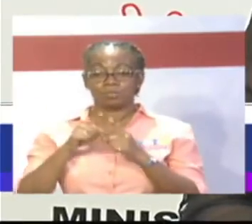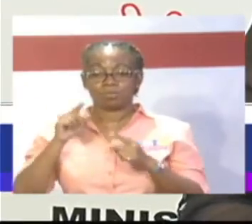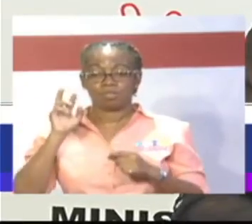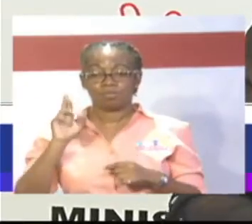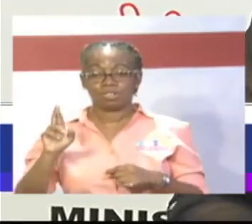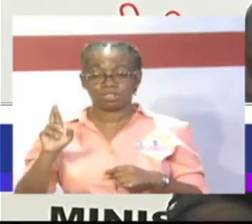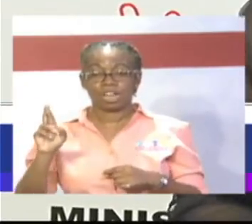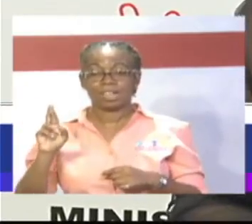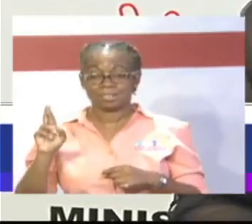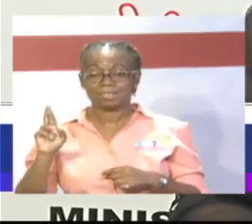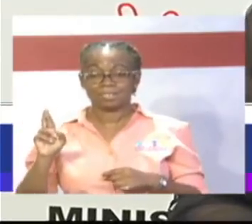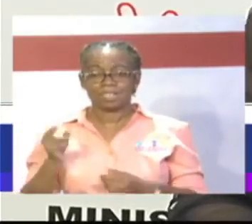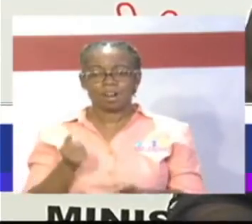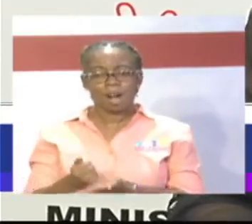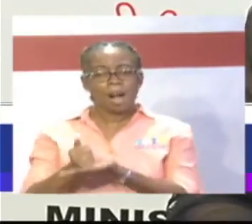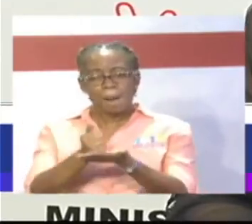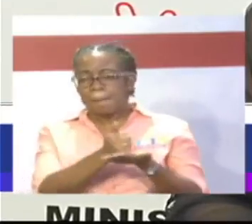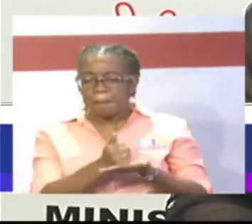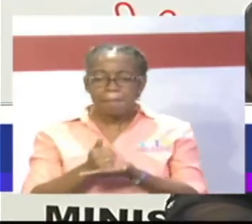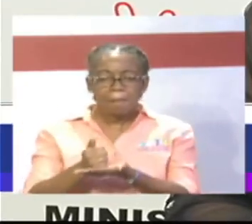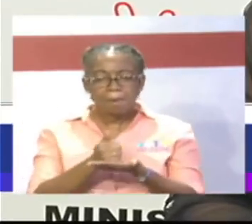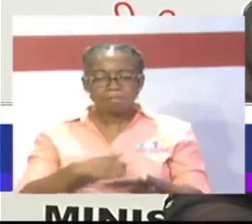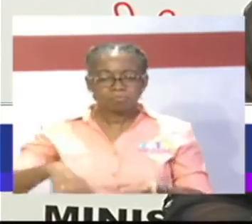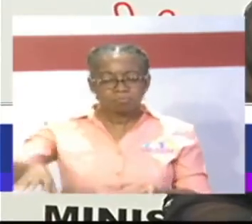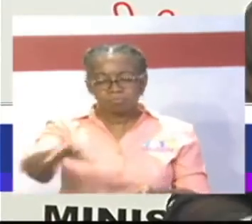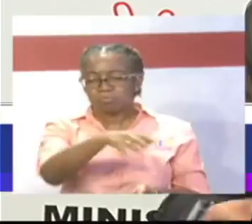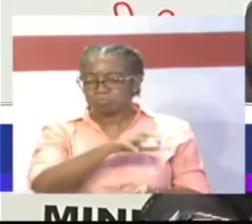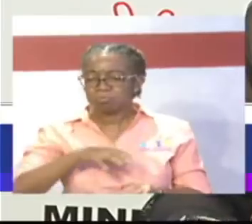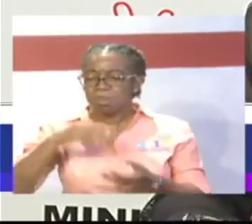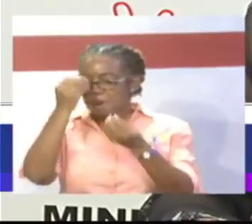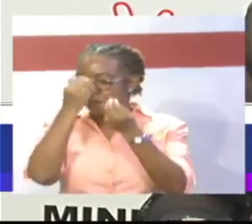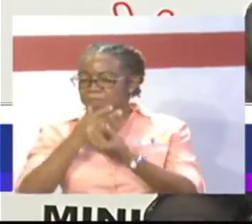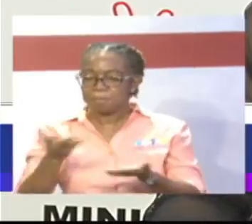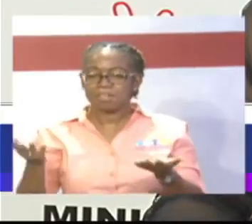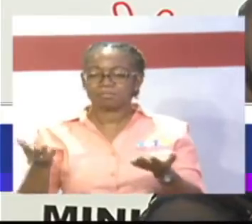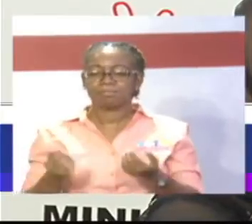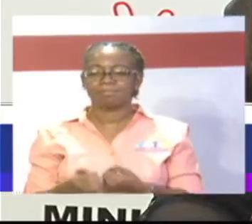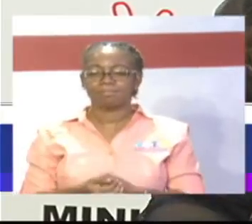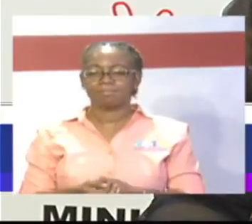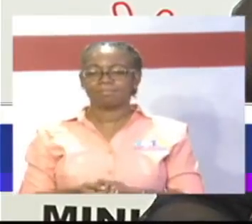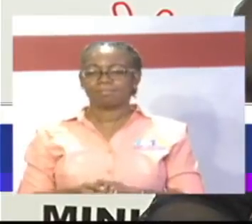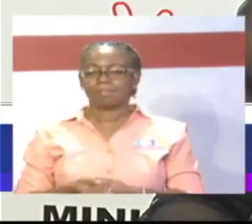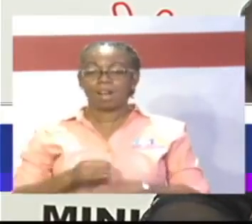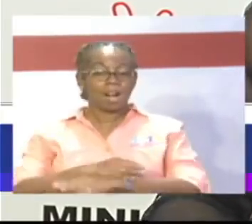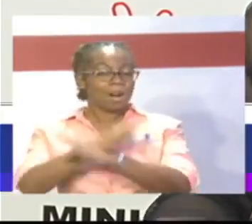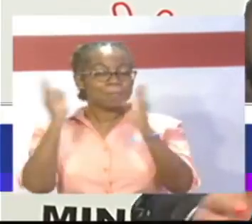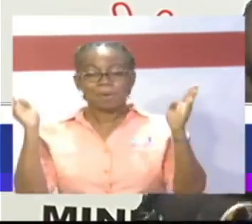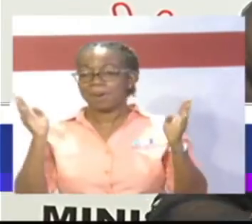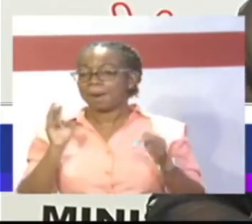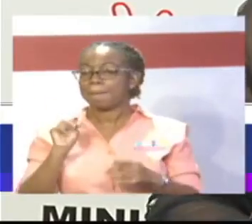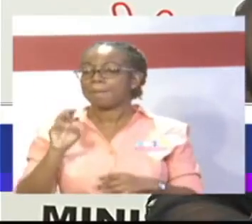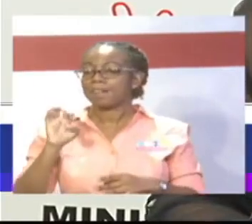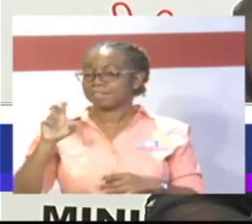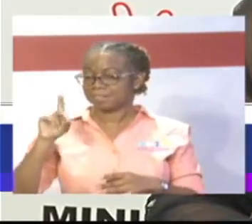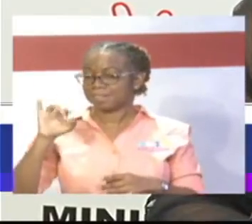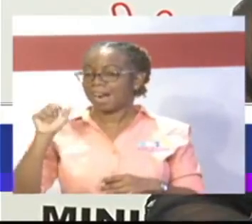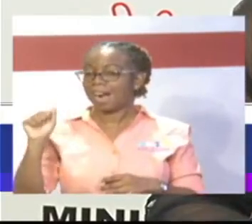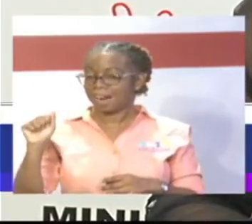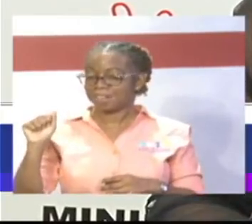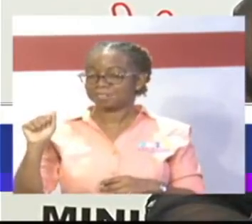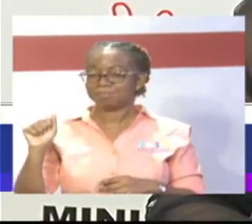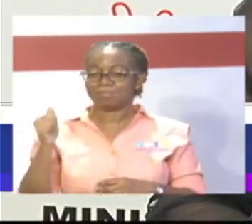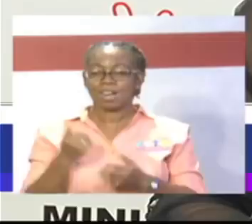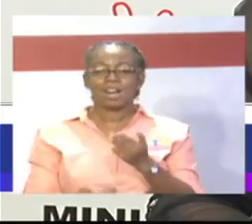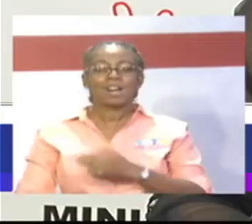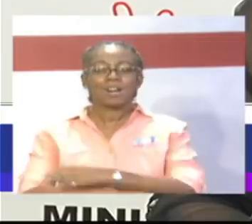Siram Singh, who heads our Geographic Information System unit. Good morning to members of the media. Good morning to